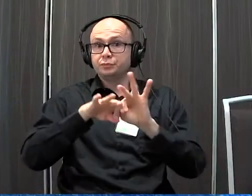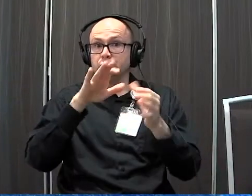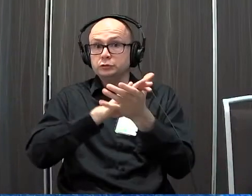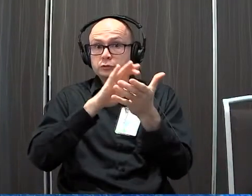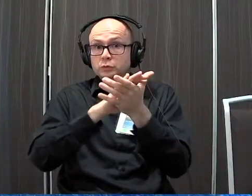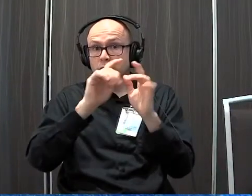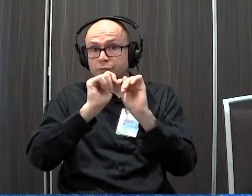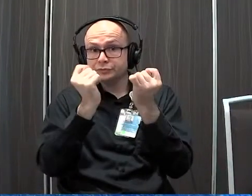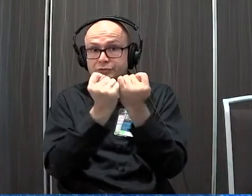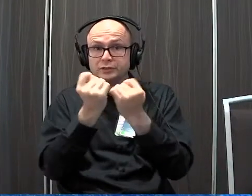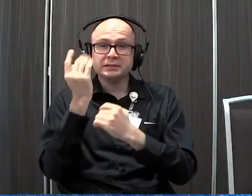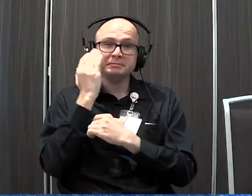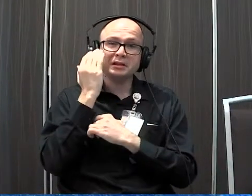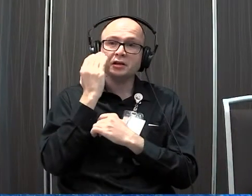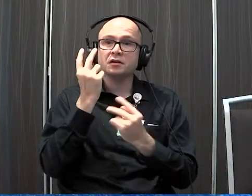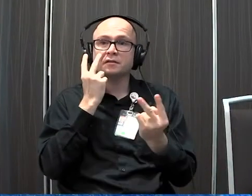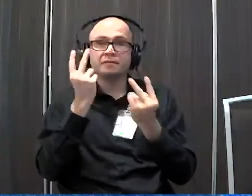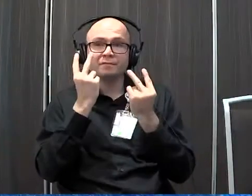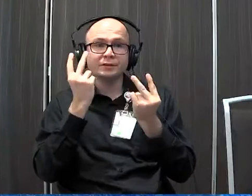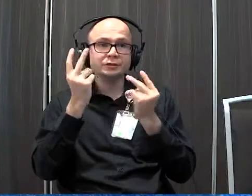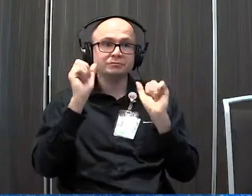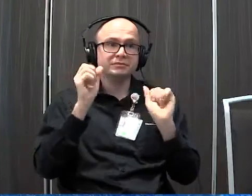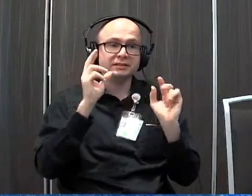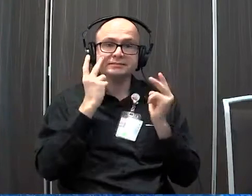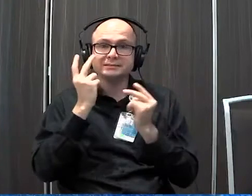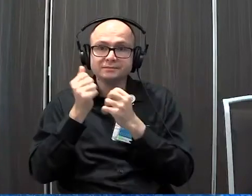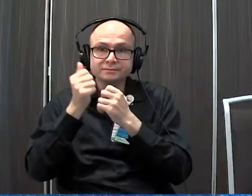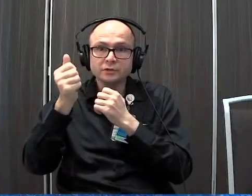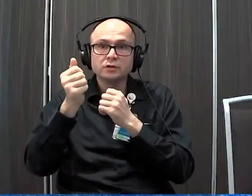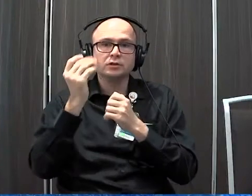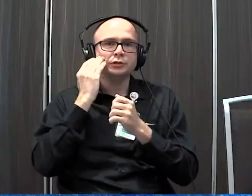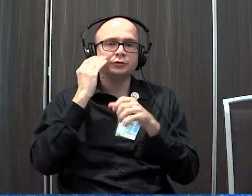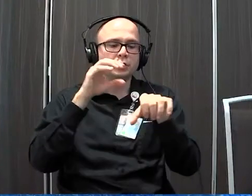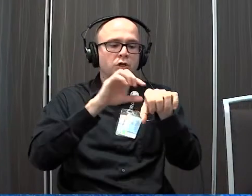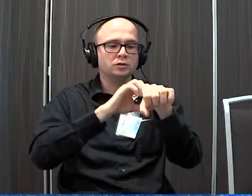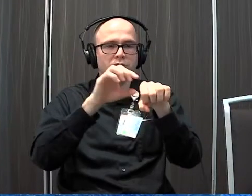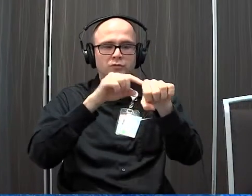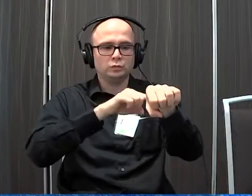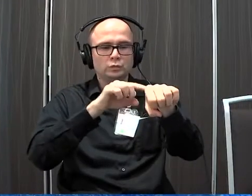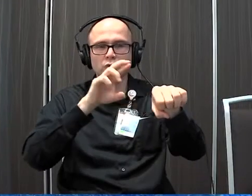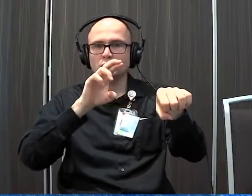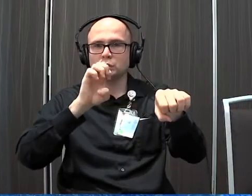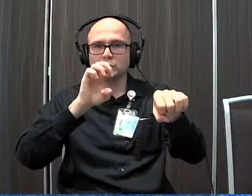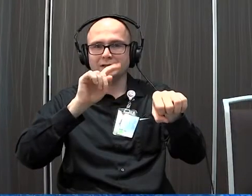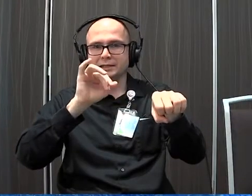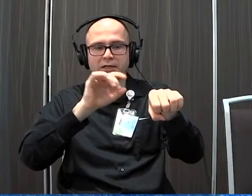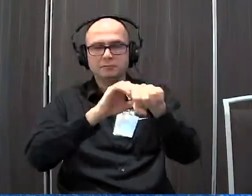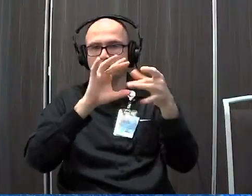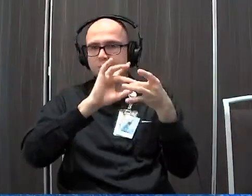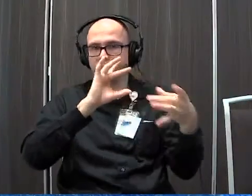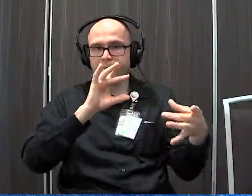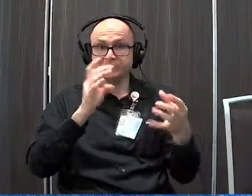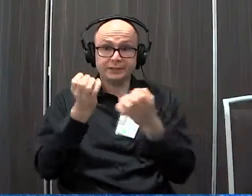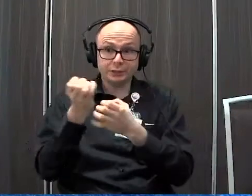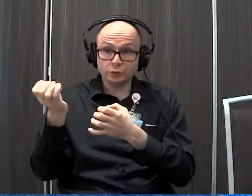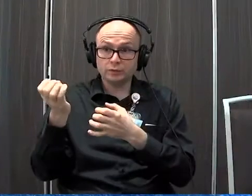members understand functional vision, the risk for retinal detachment. They understand what kind of equipment that the